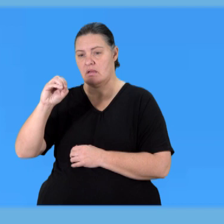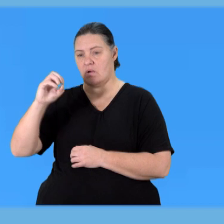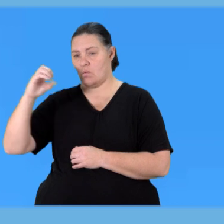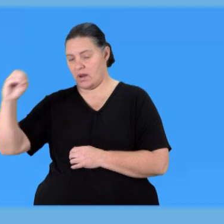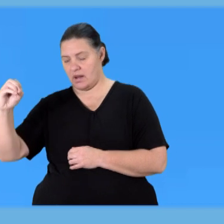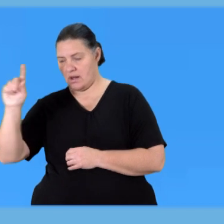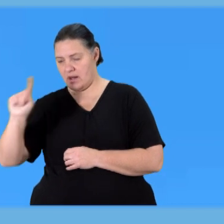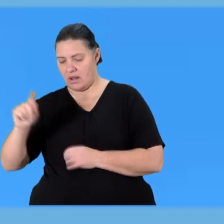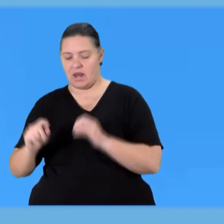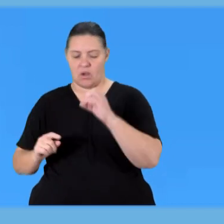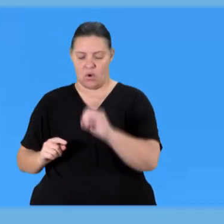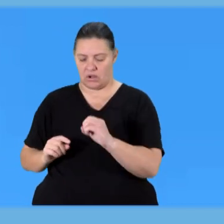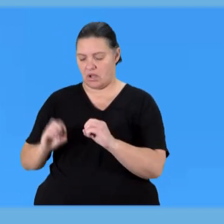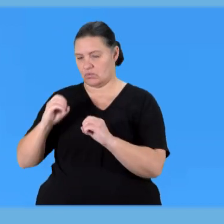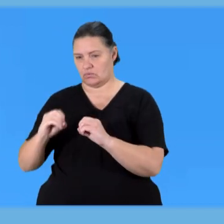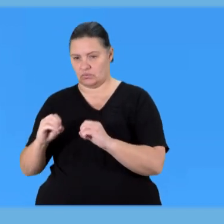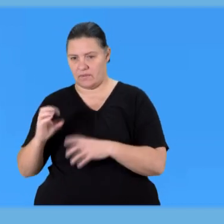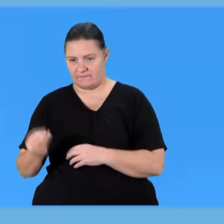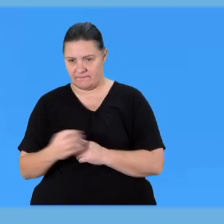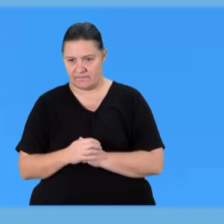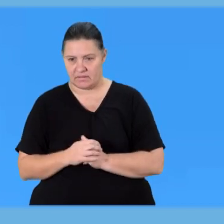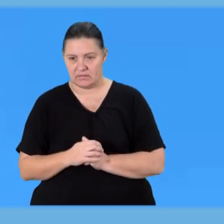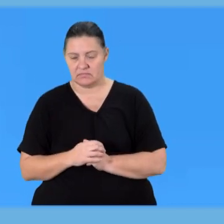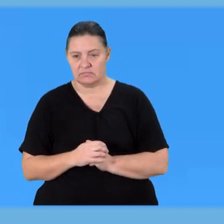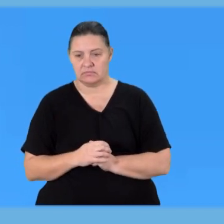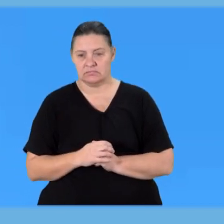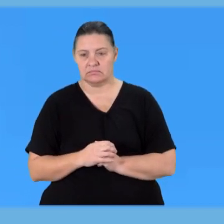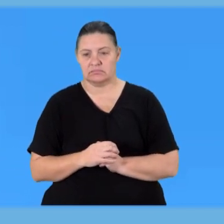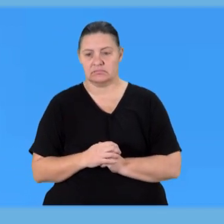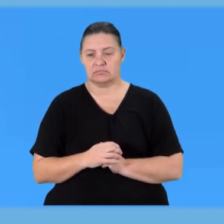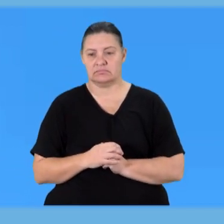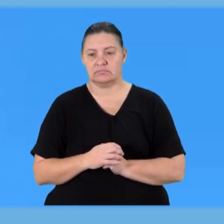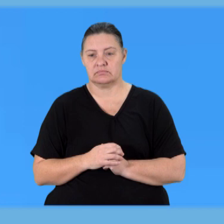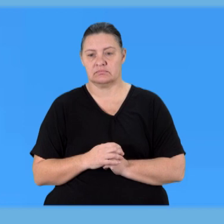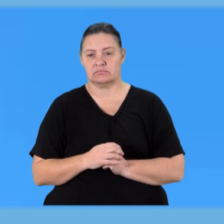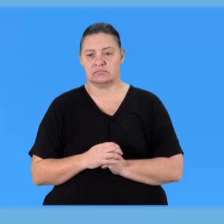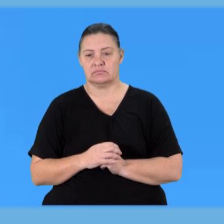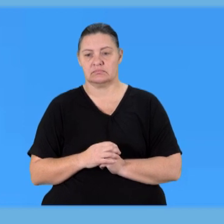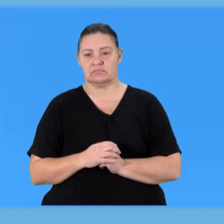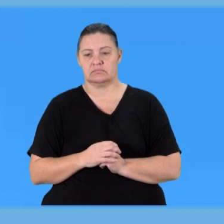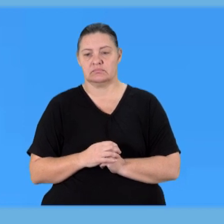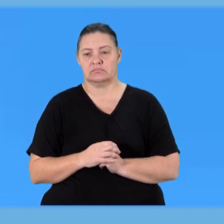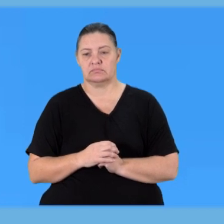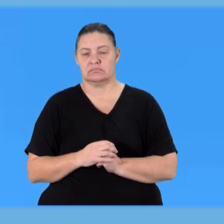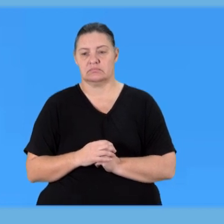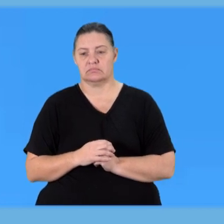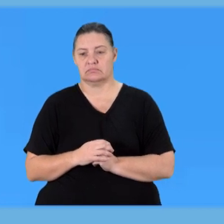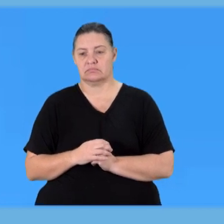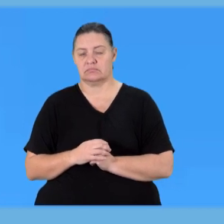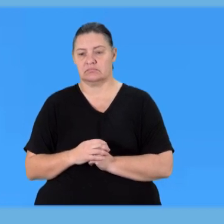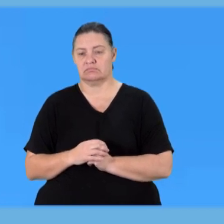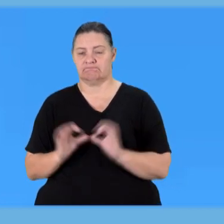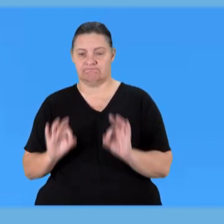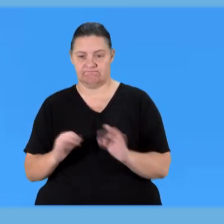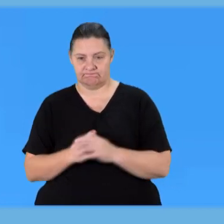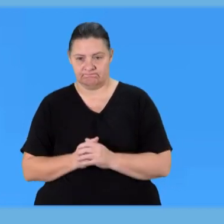oxide, and I need two of them because of that two. So there needs to be another one there, and there